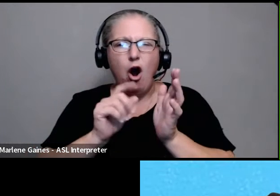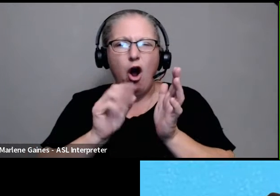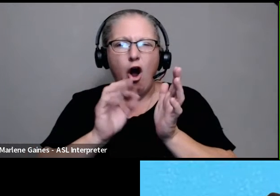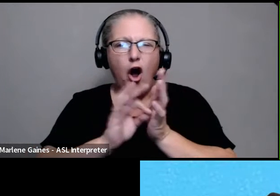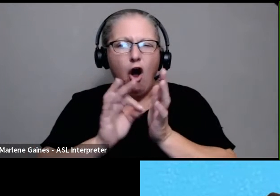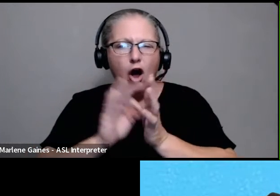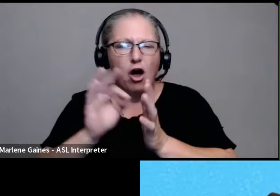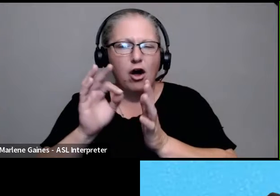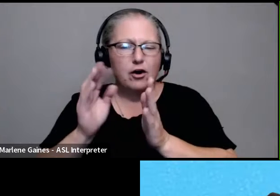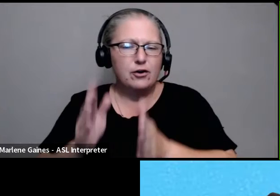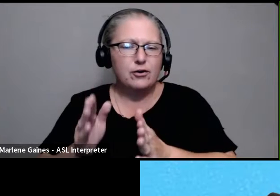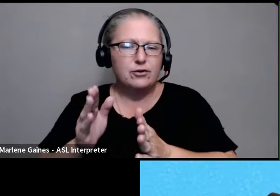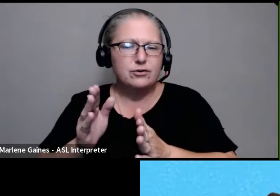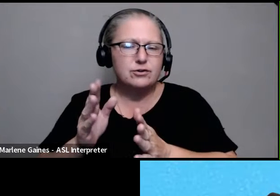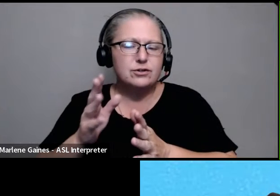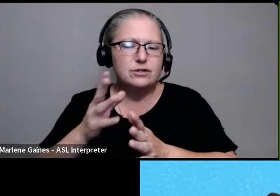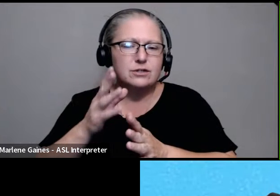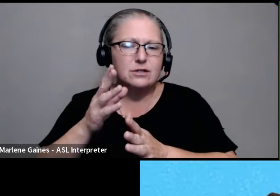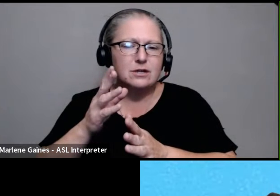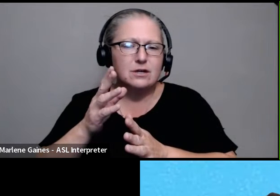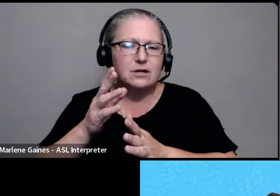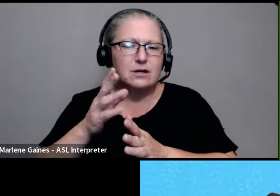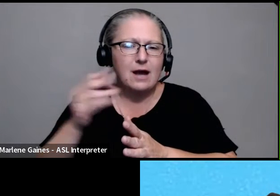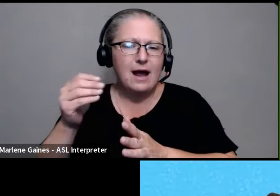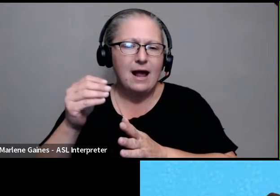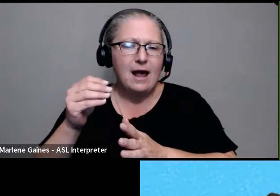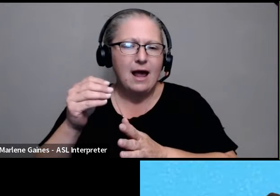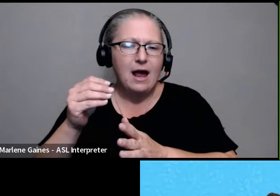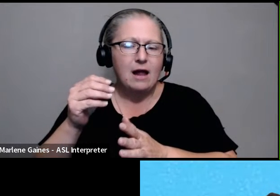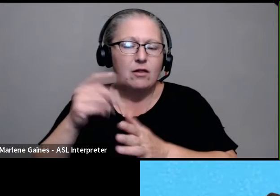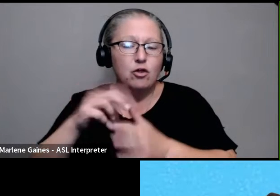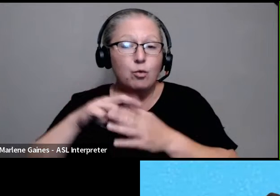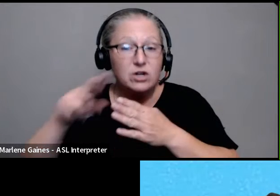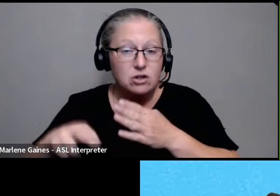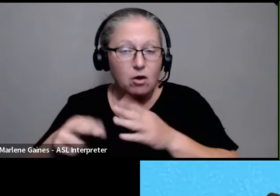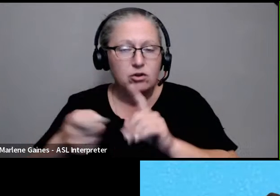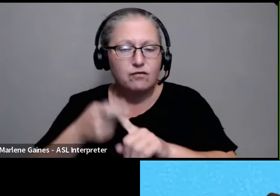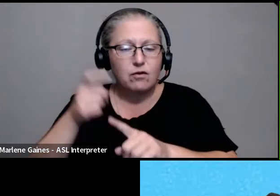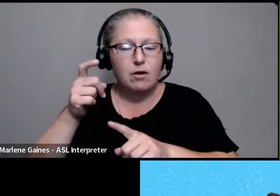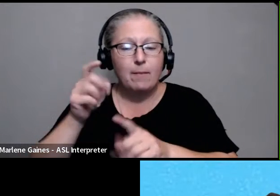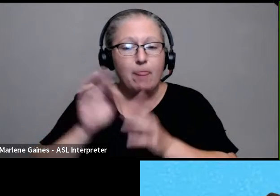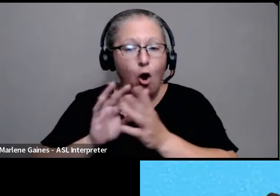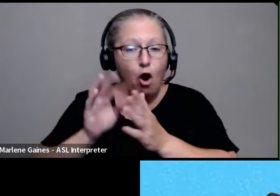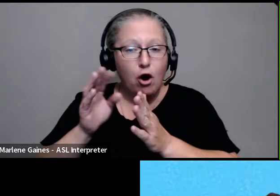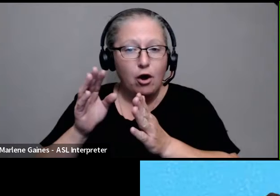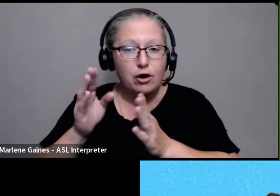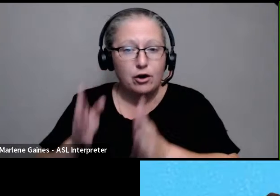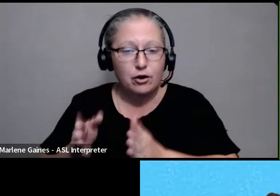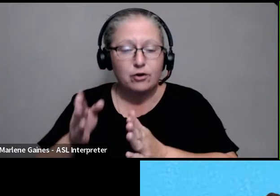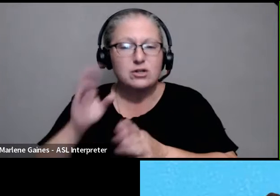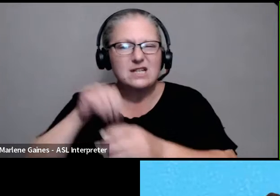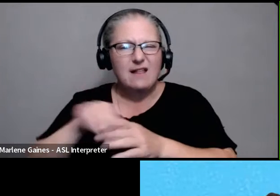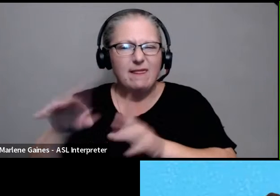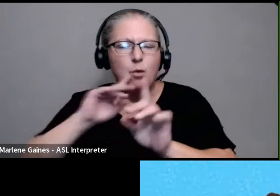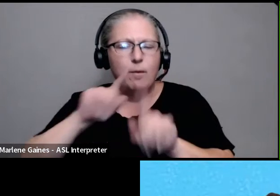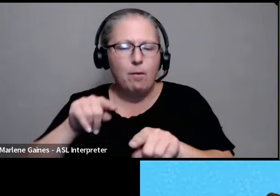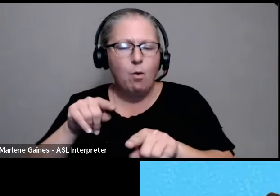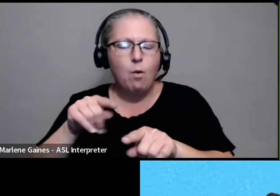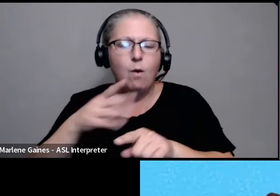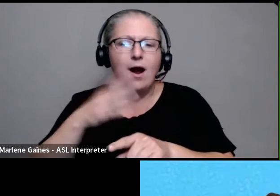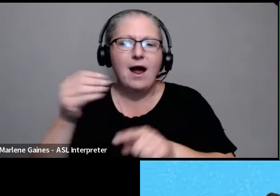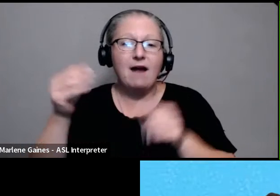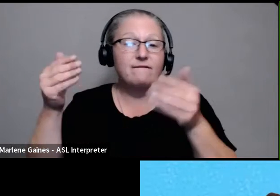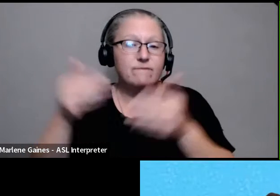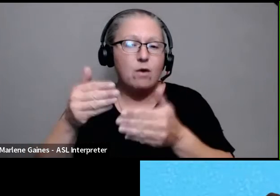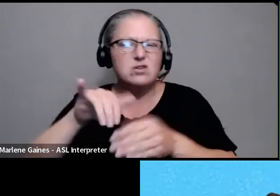work and the findings of those auditors in the report. And it was focused